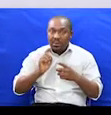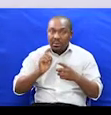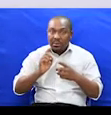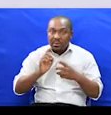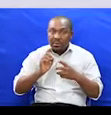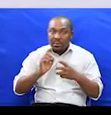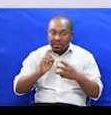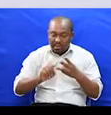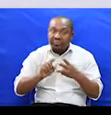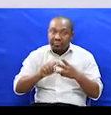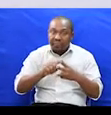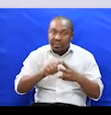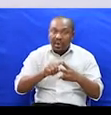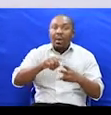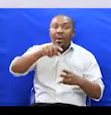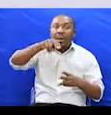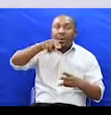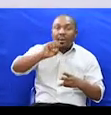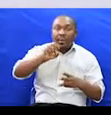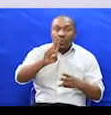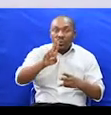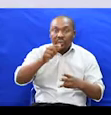and what we have? Neutron. Very good.